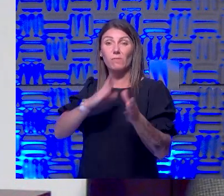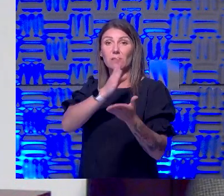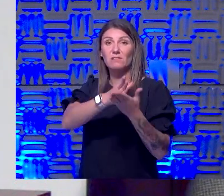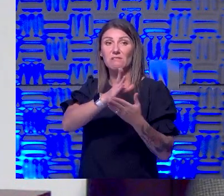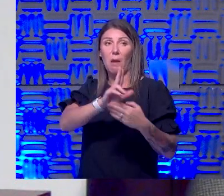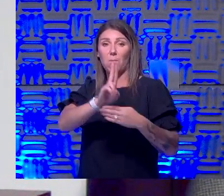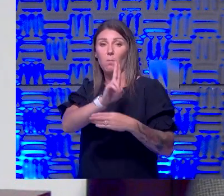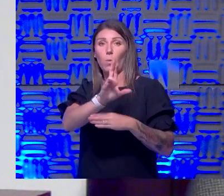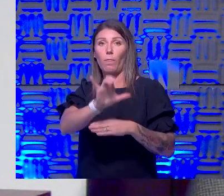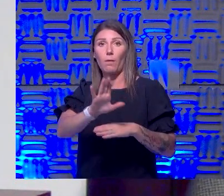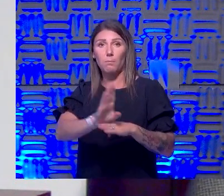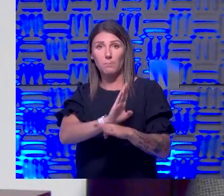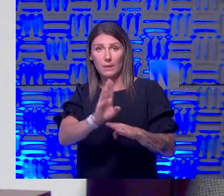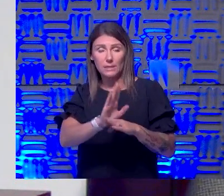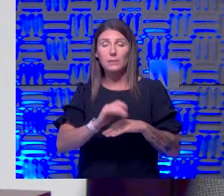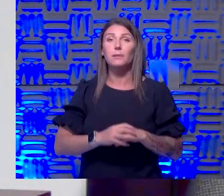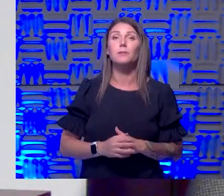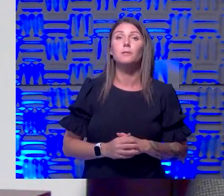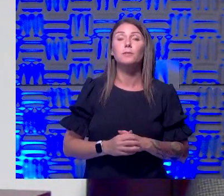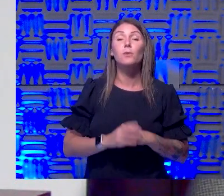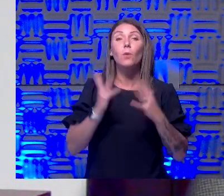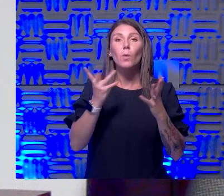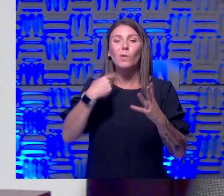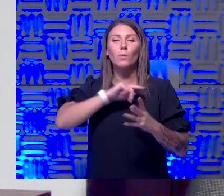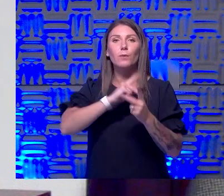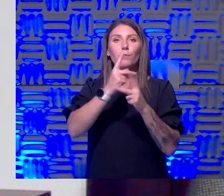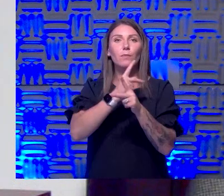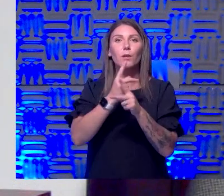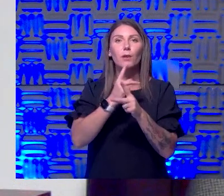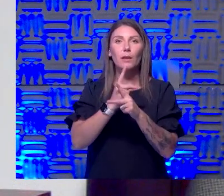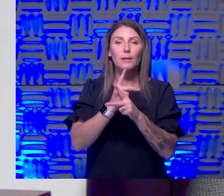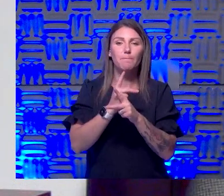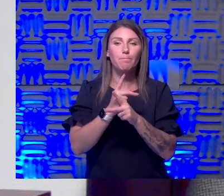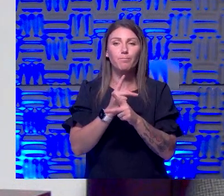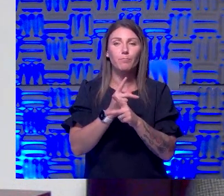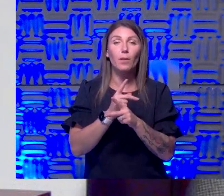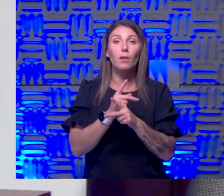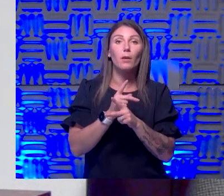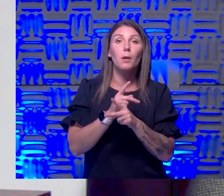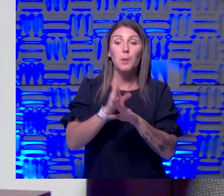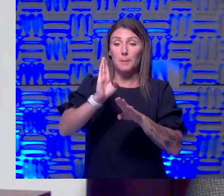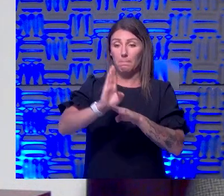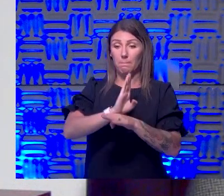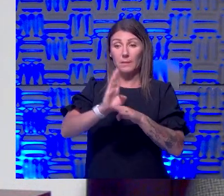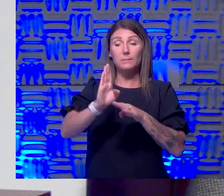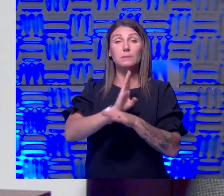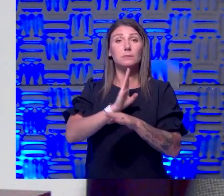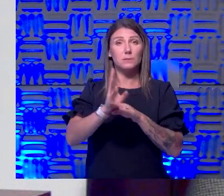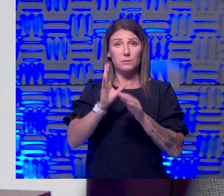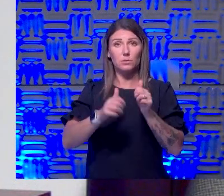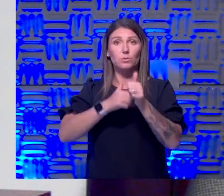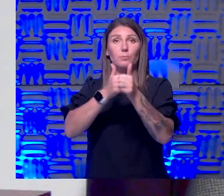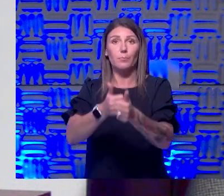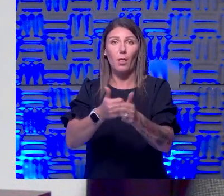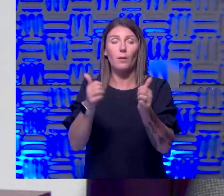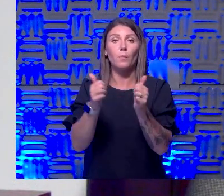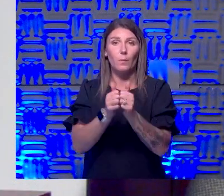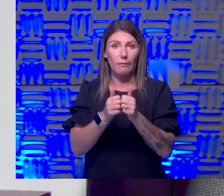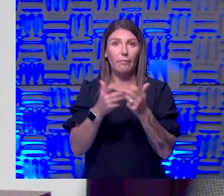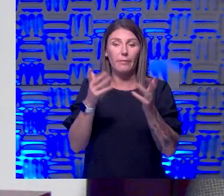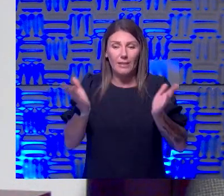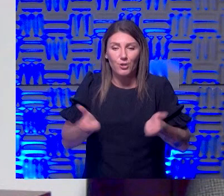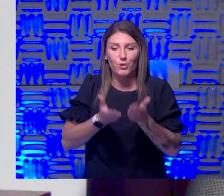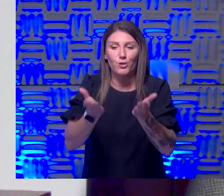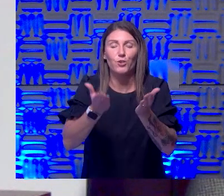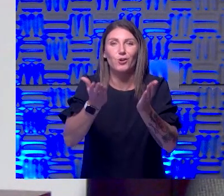any longer. What we're finding is that our businesses are complying with the